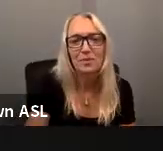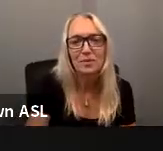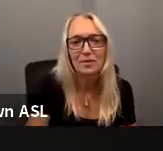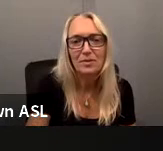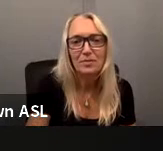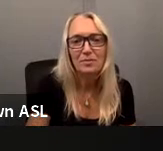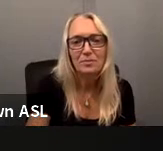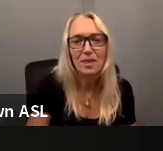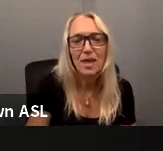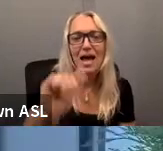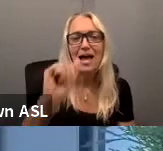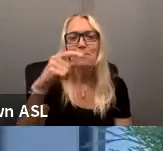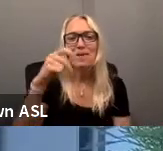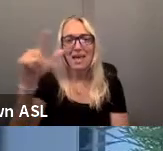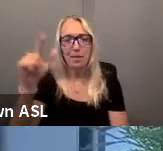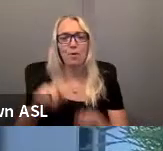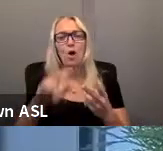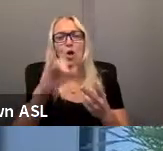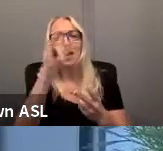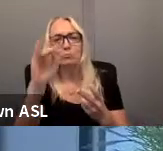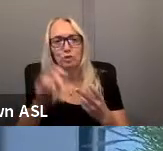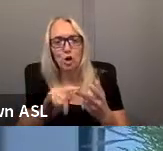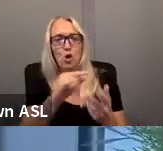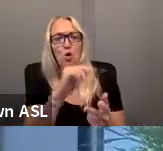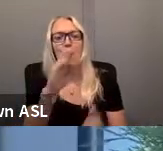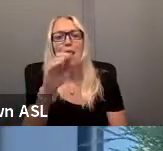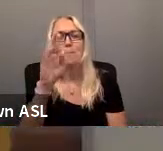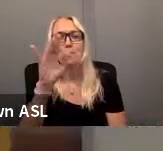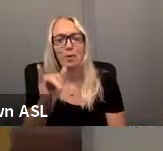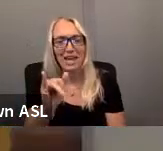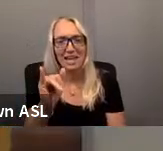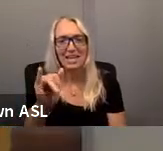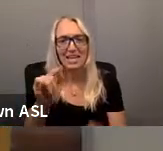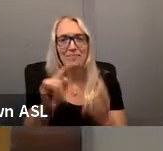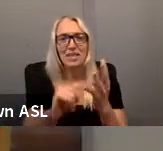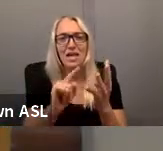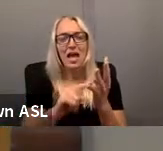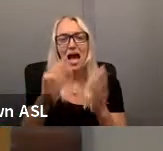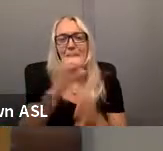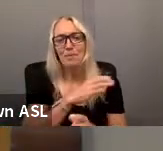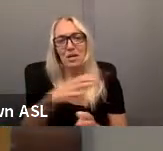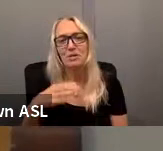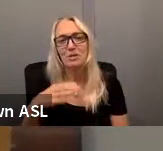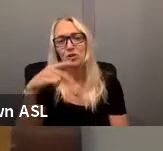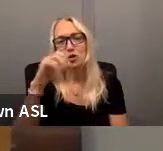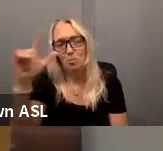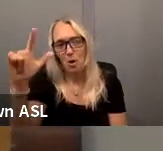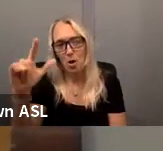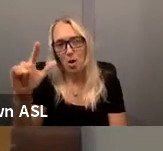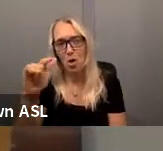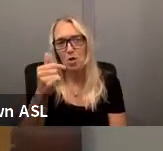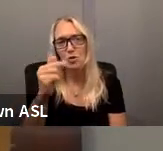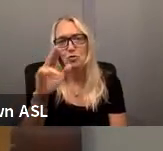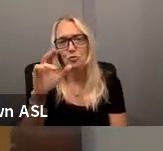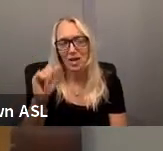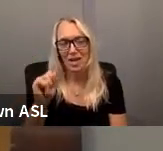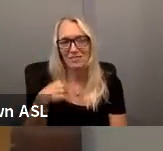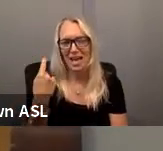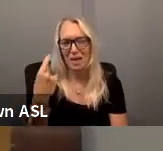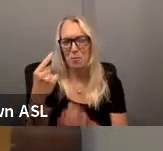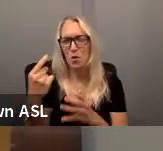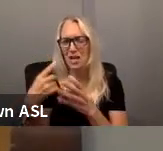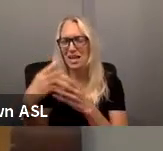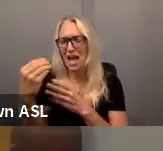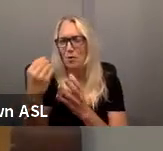I'm Commissioner Joe Fain. I'm Commissioner Brady Pinheiro-Walkinshaw. I'm Commissioner Paul Graves. I'm one of 4 voting